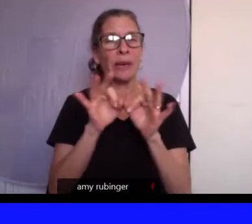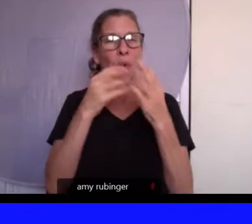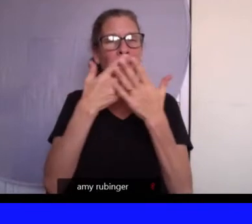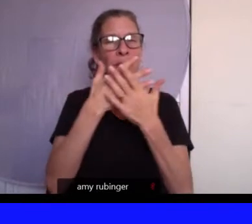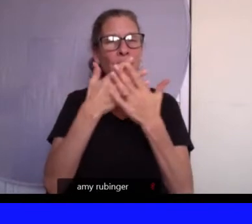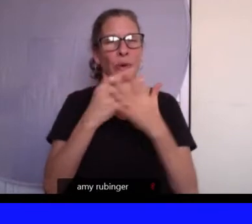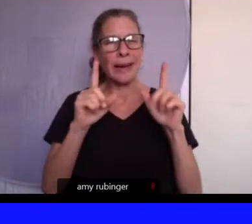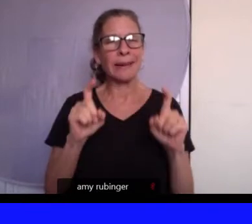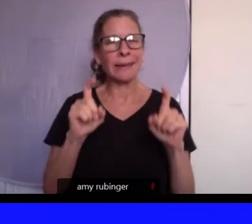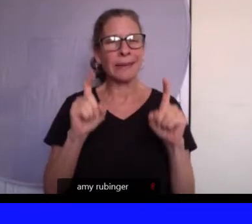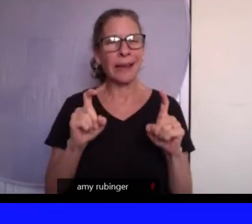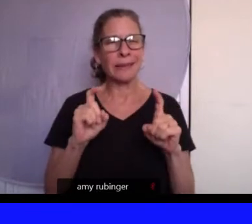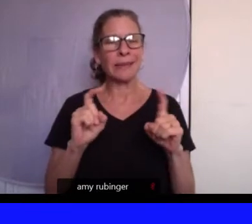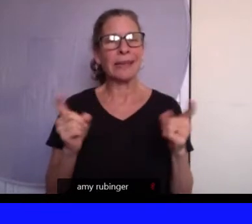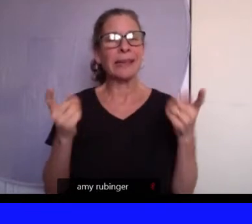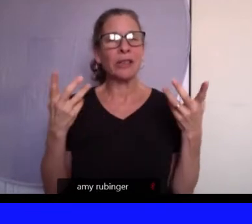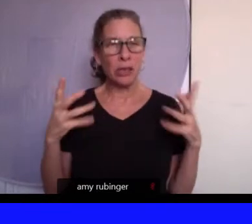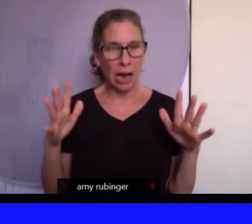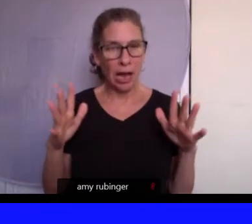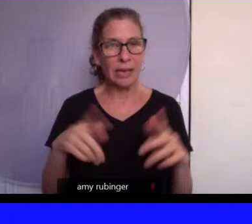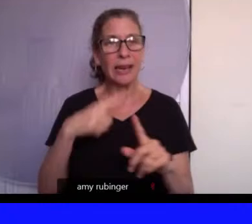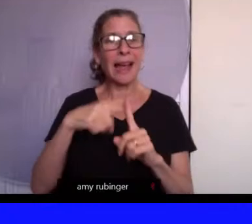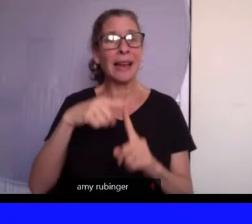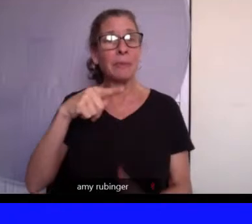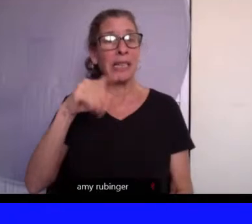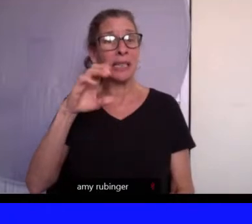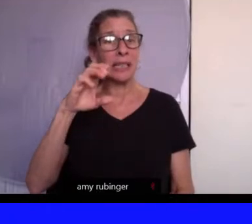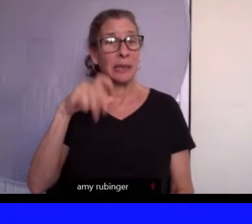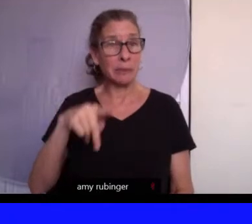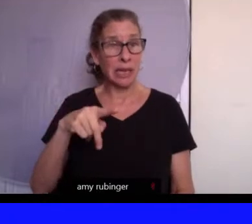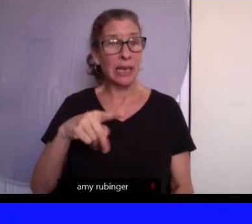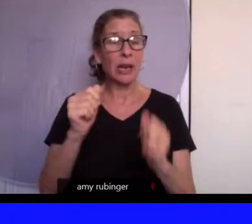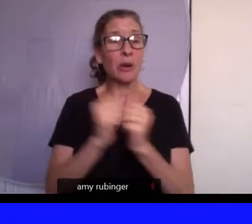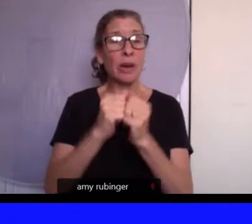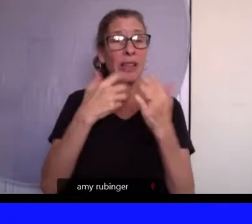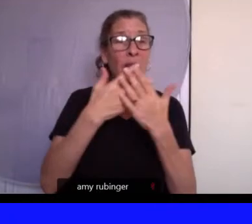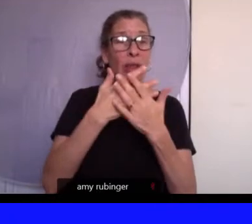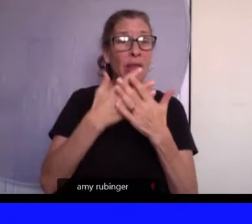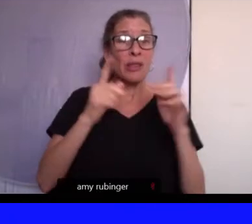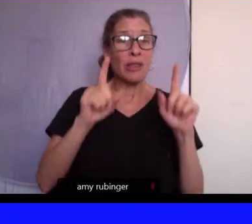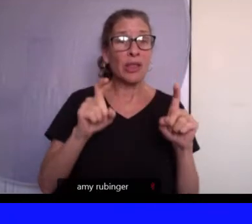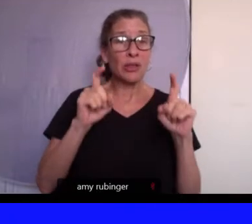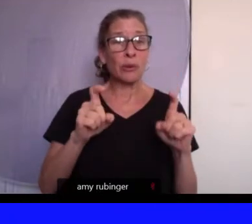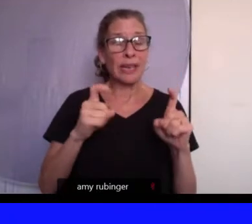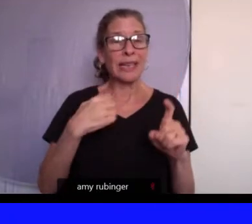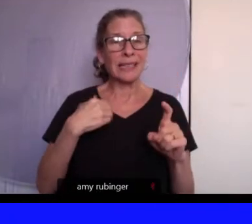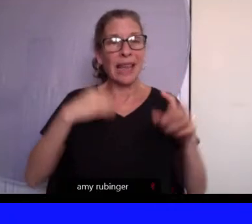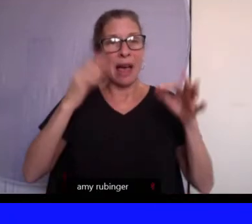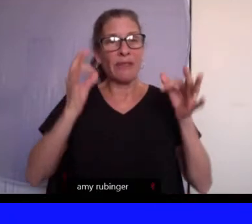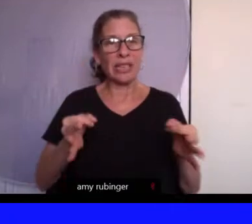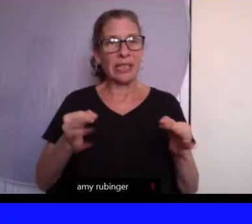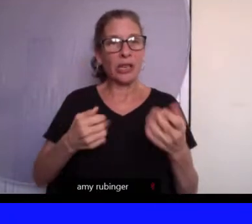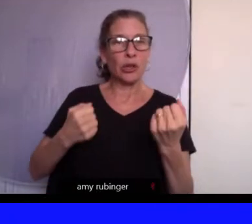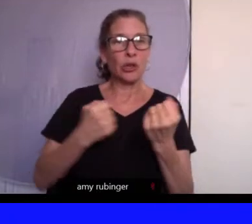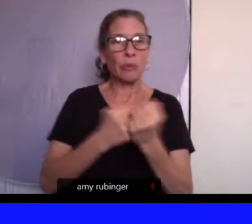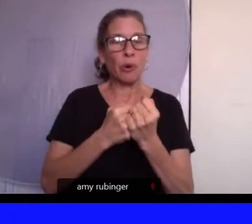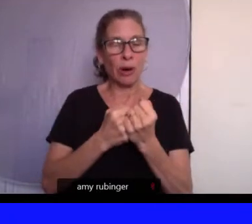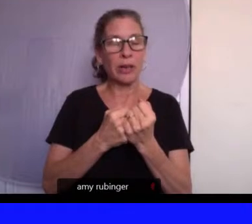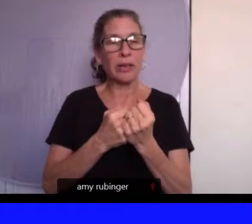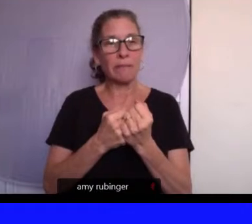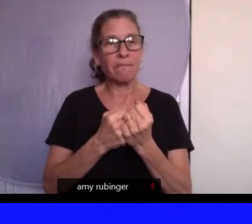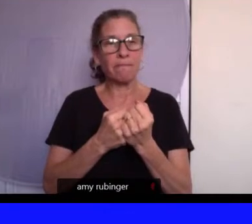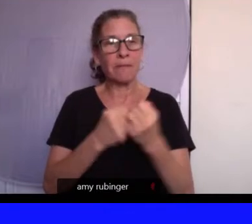slide. So this is just this is the Epic screen. It's actually a screenshot that shows the